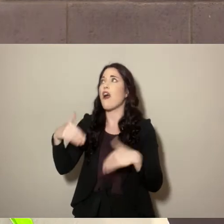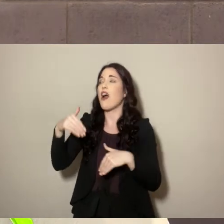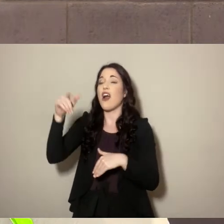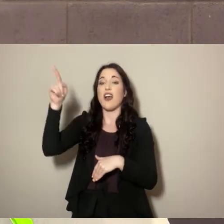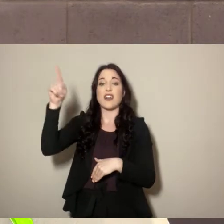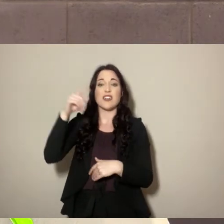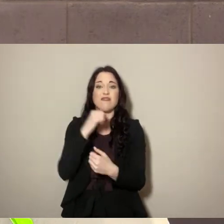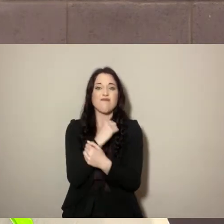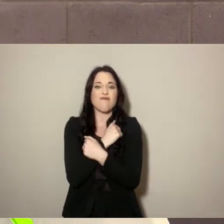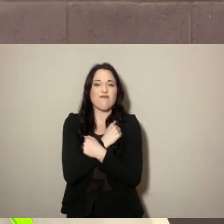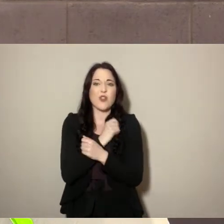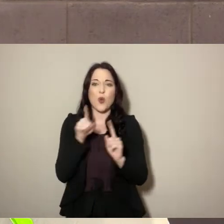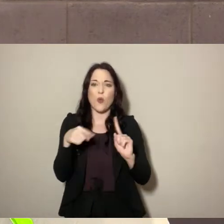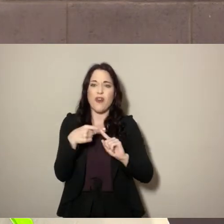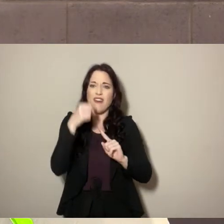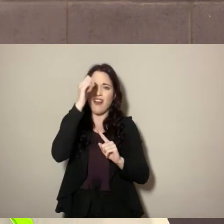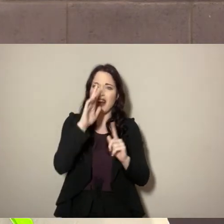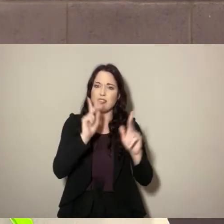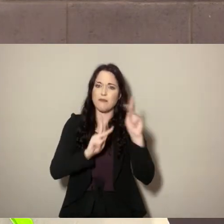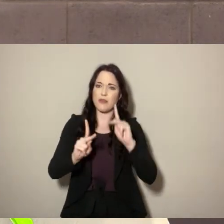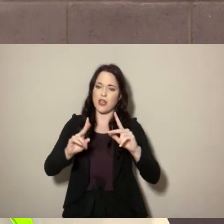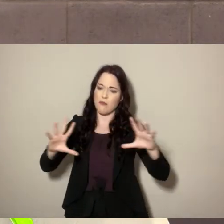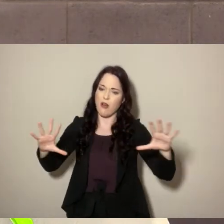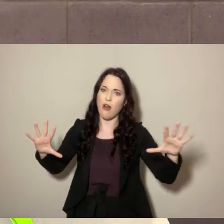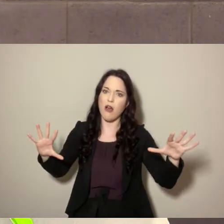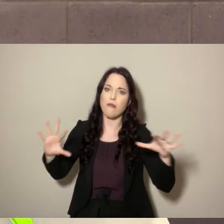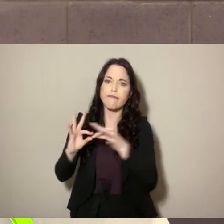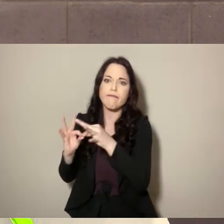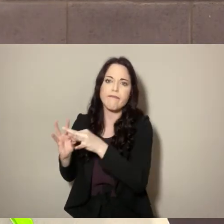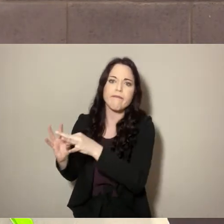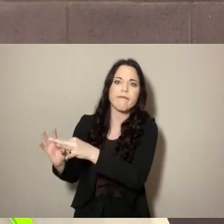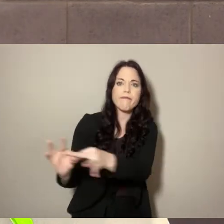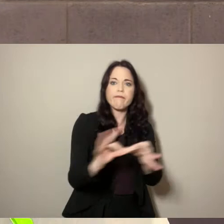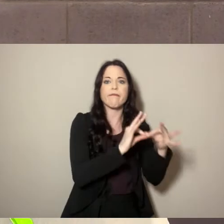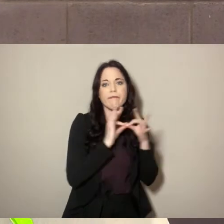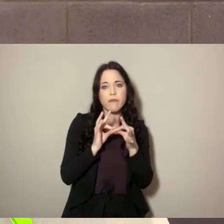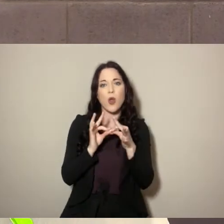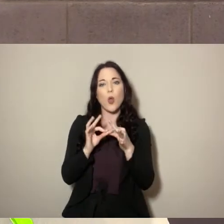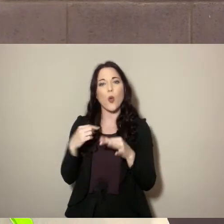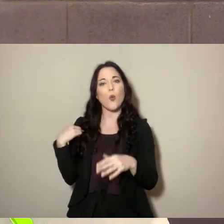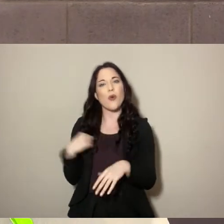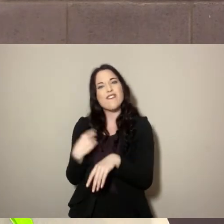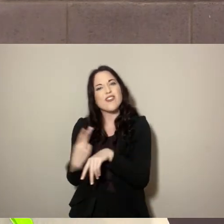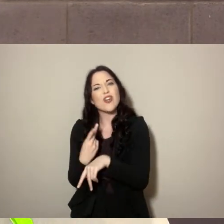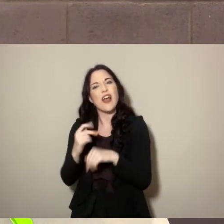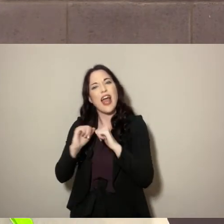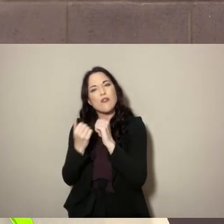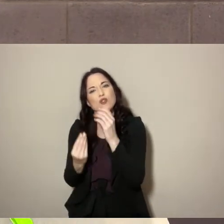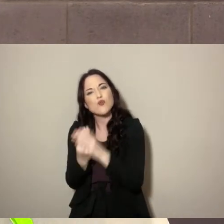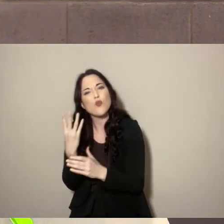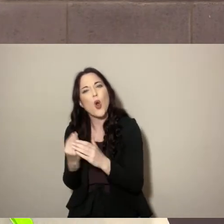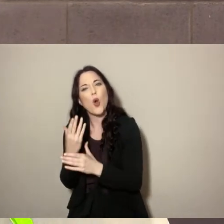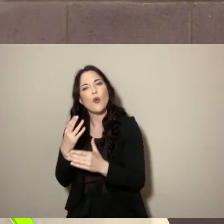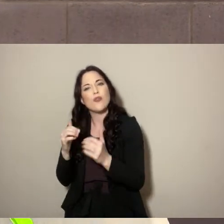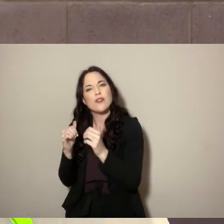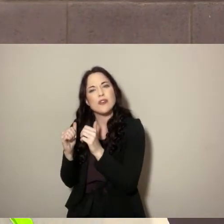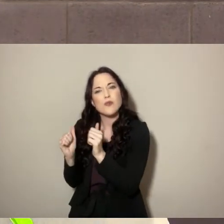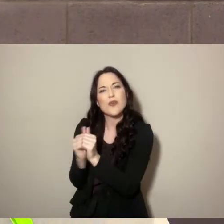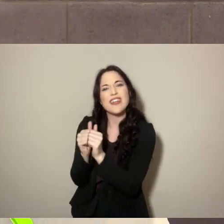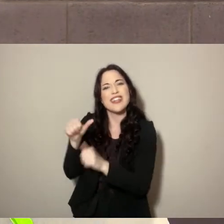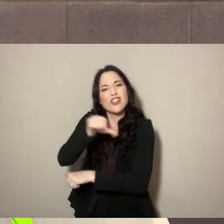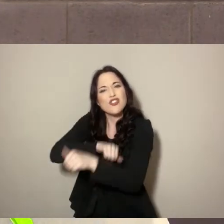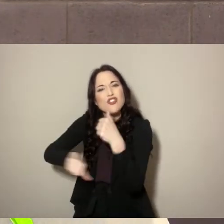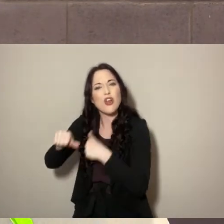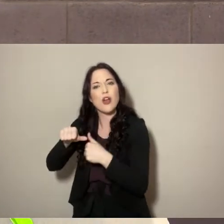people live together in unity." We find ways to grow as community, as we find ways to show up for each